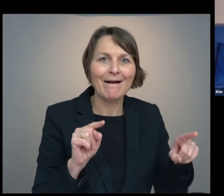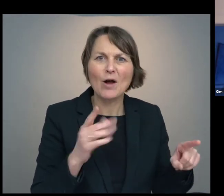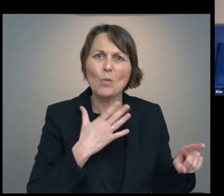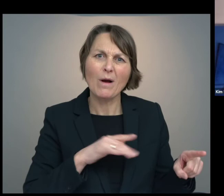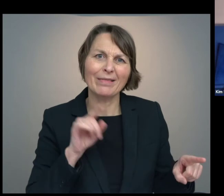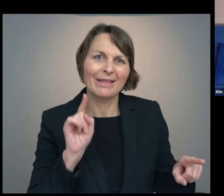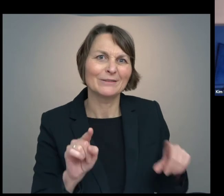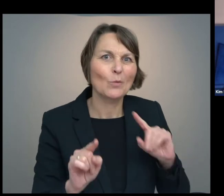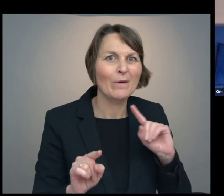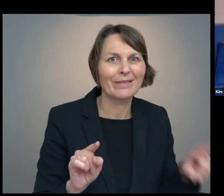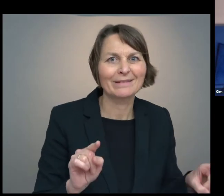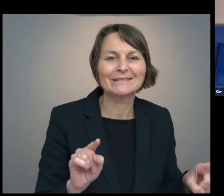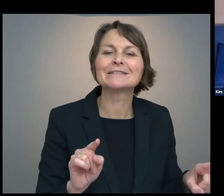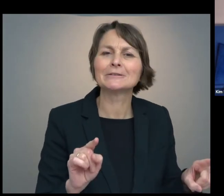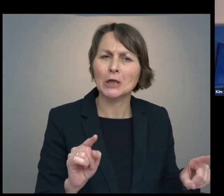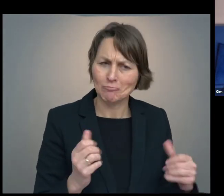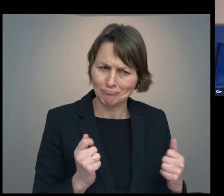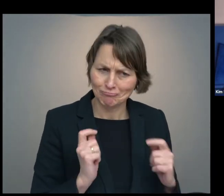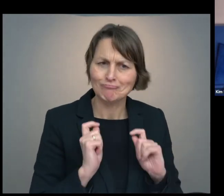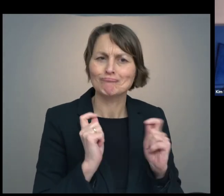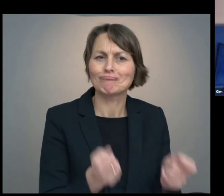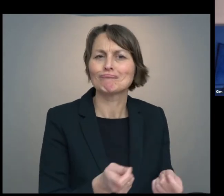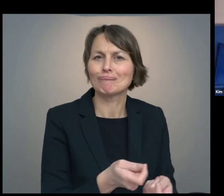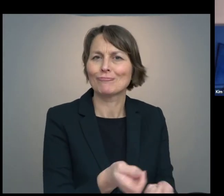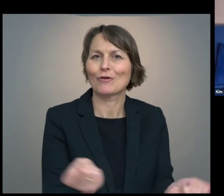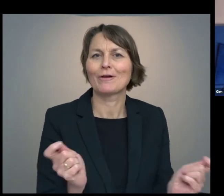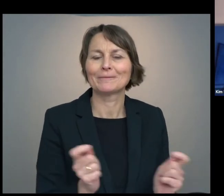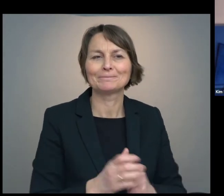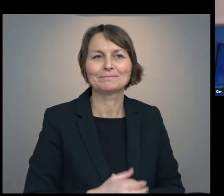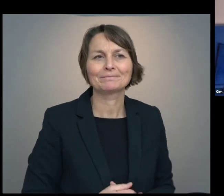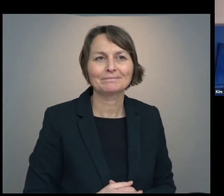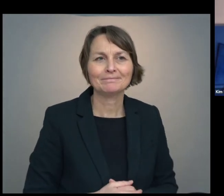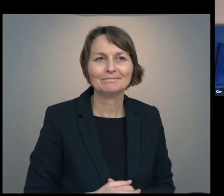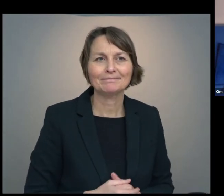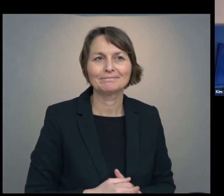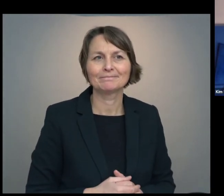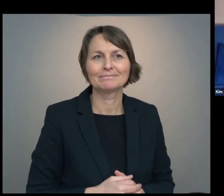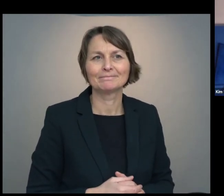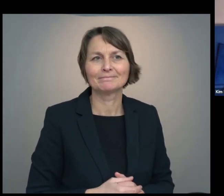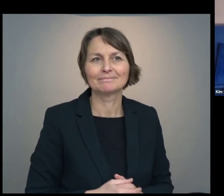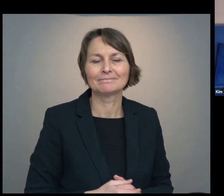get some the swag that they deserve. I've been.